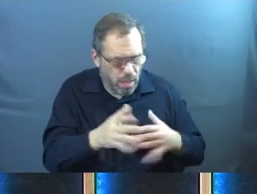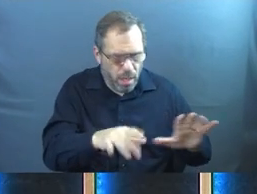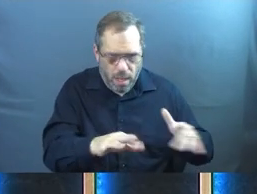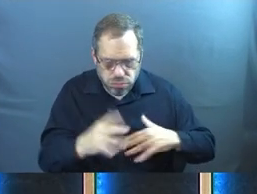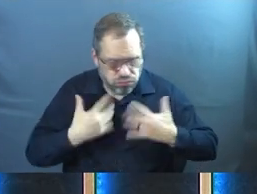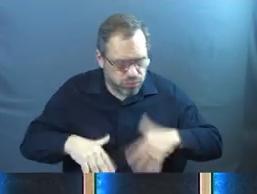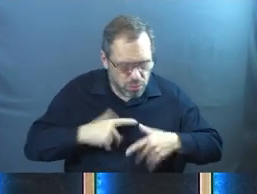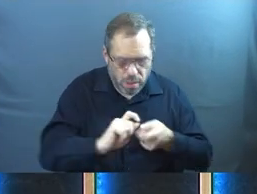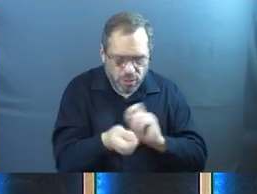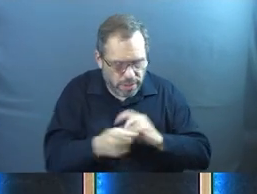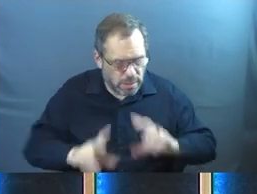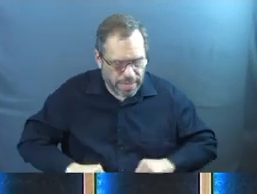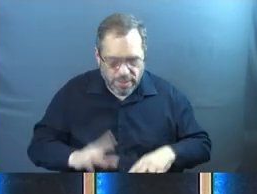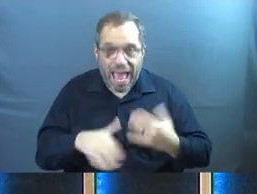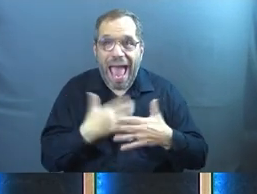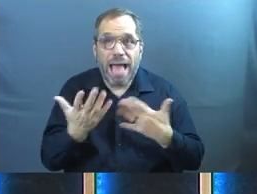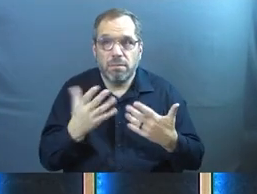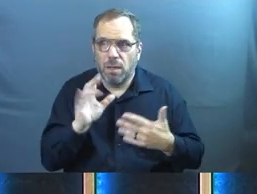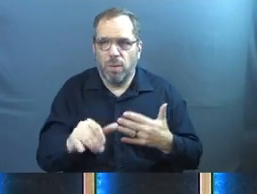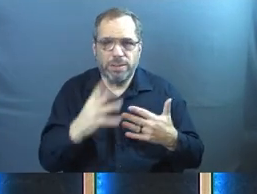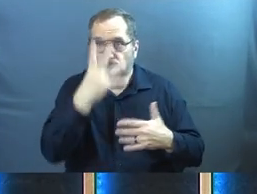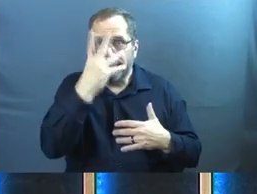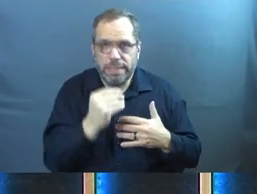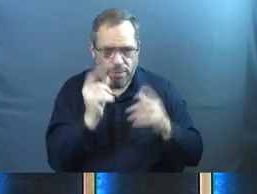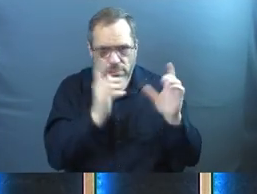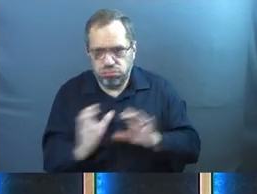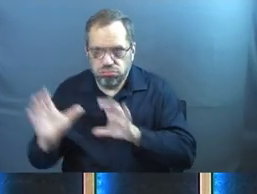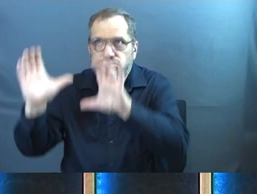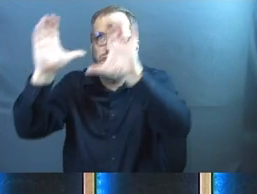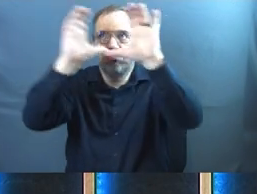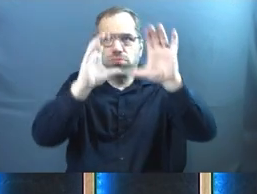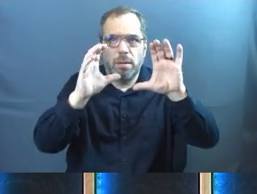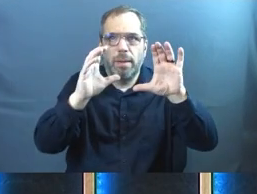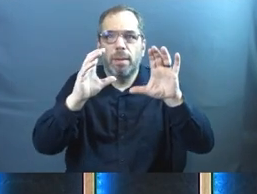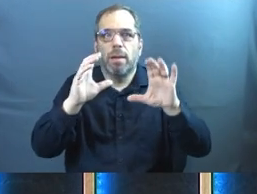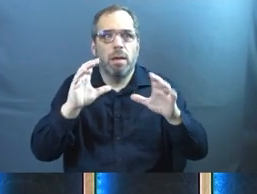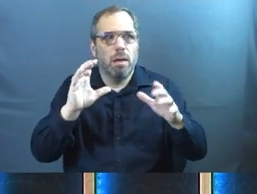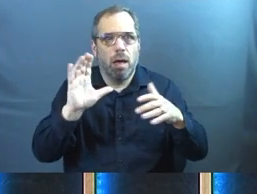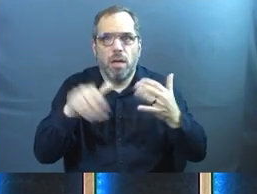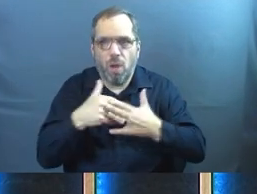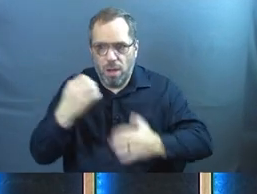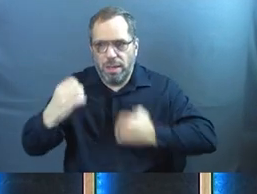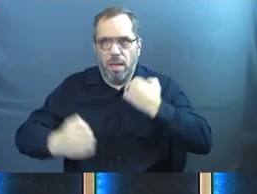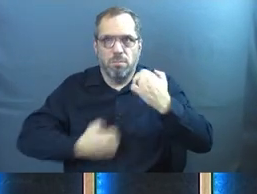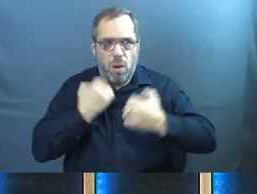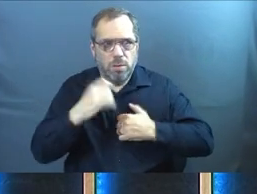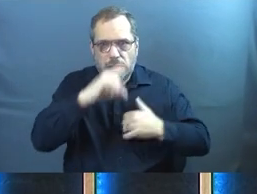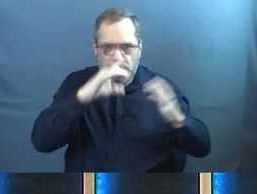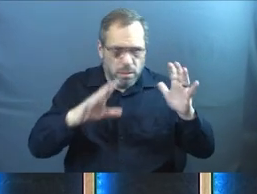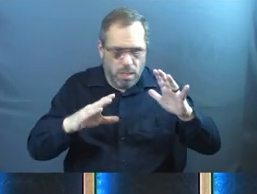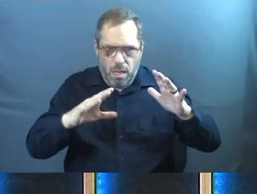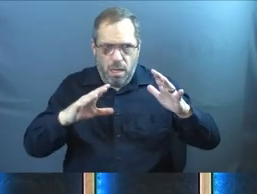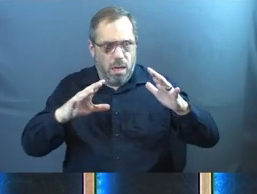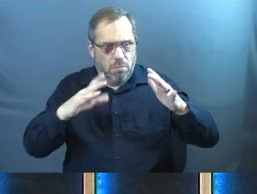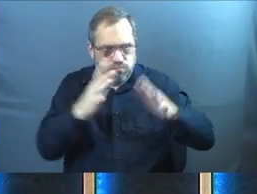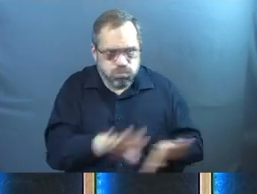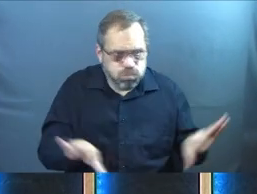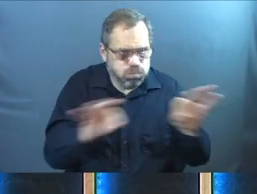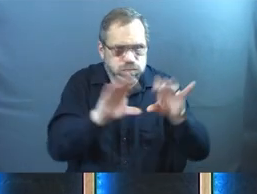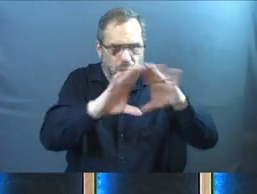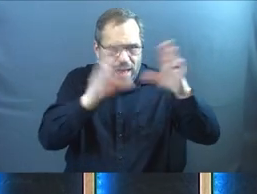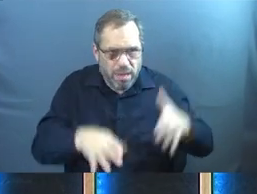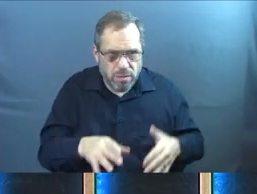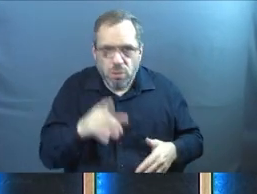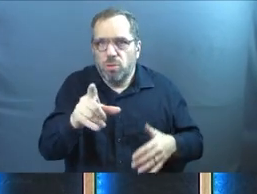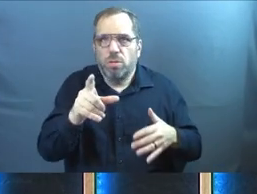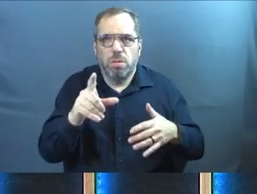kids. And when you're losing so much sleep because of the kids. And when the emotional issues of the kids are such a big deal in the house